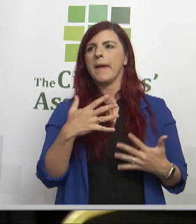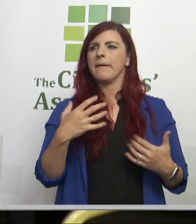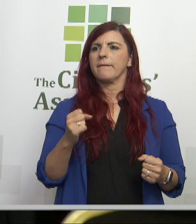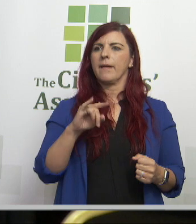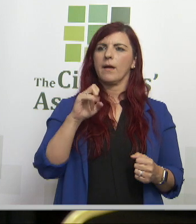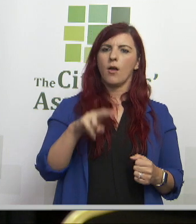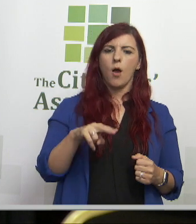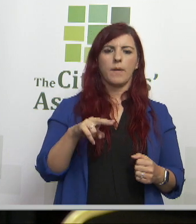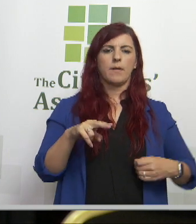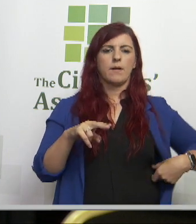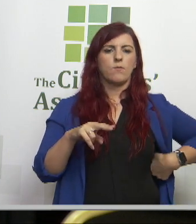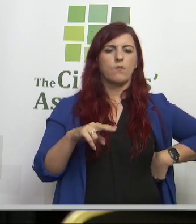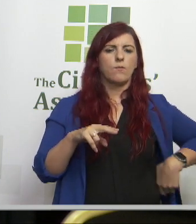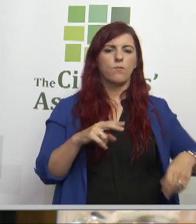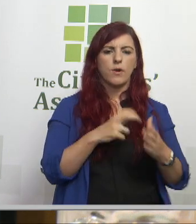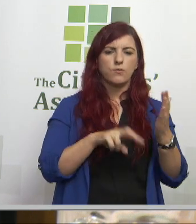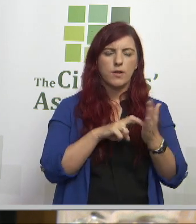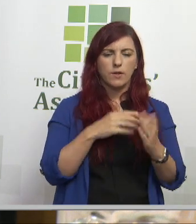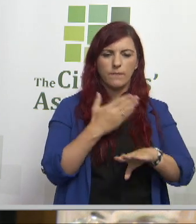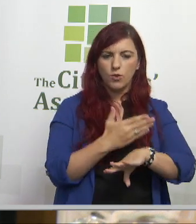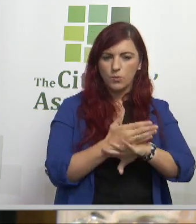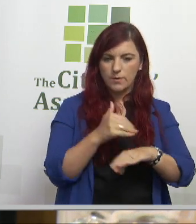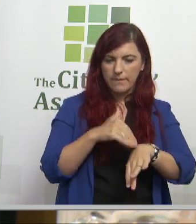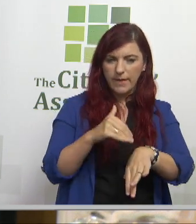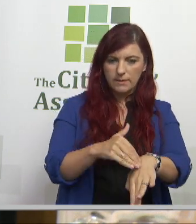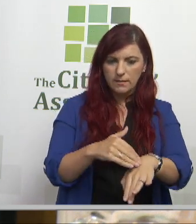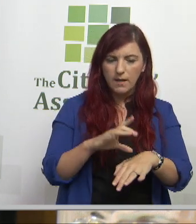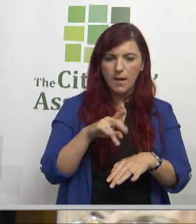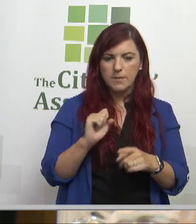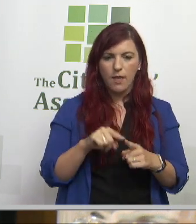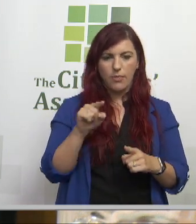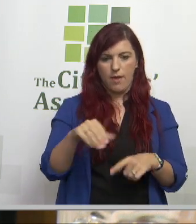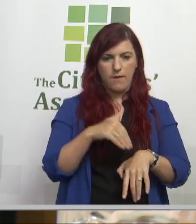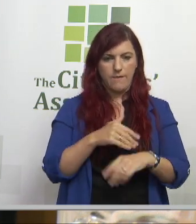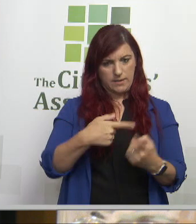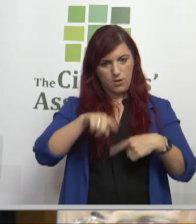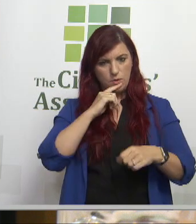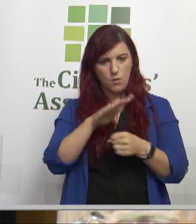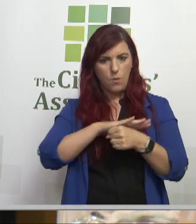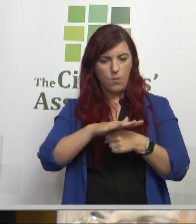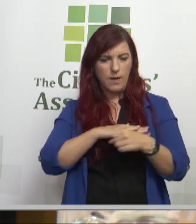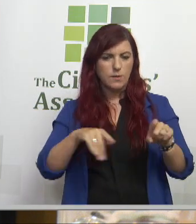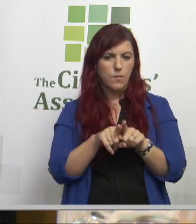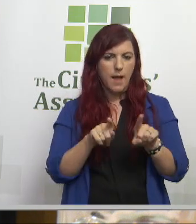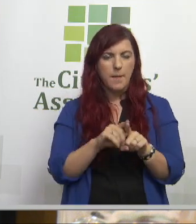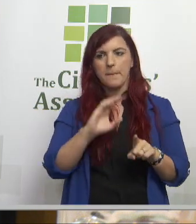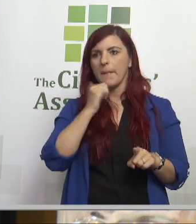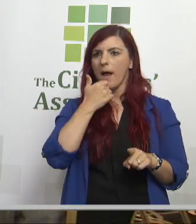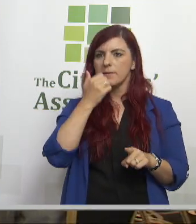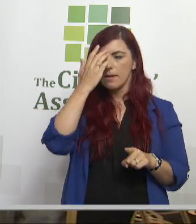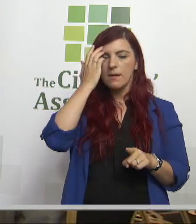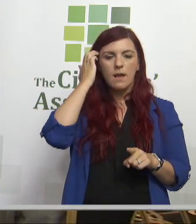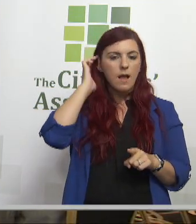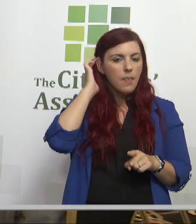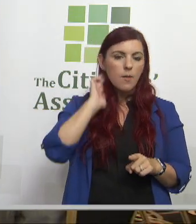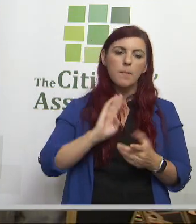carbon sequestration function, which affects the global climate, they're affecting us locally. Because if we're not protecting our wetlands, then